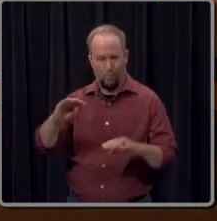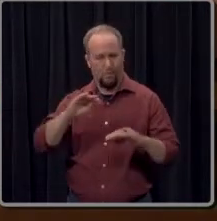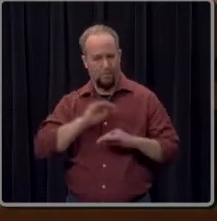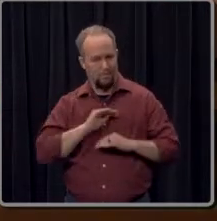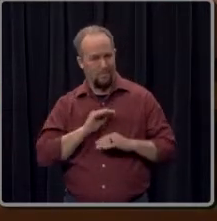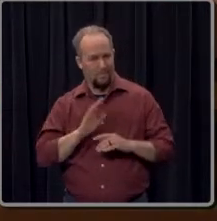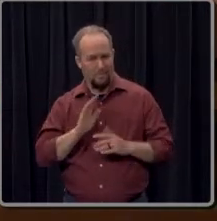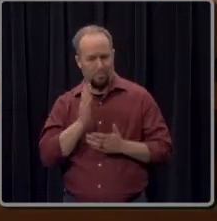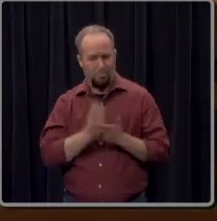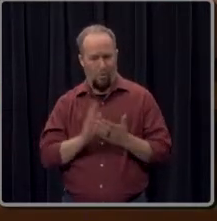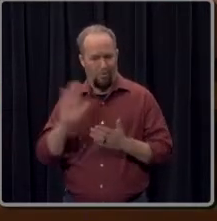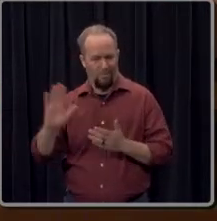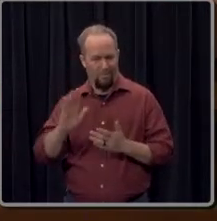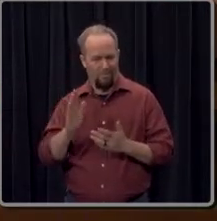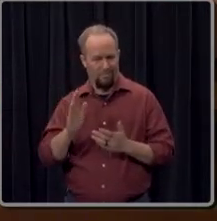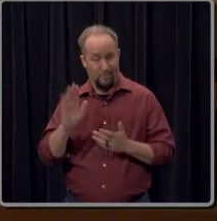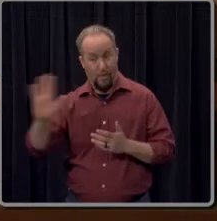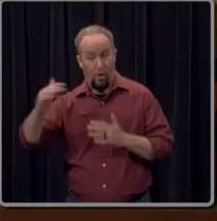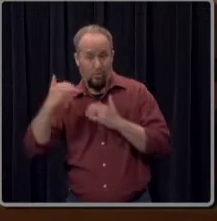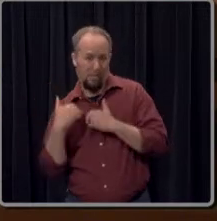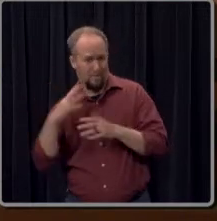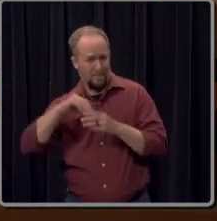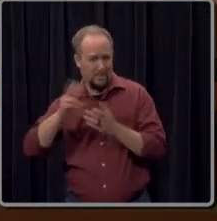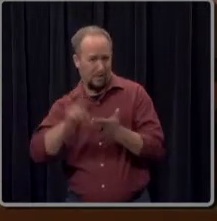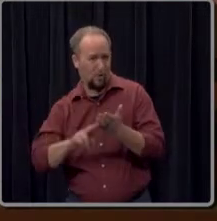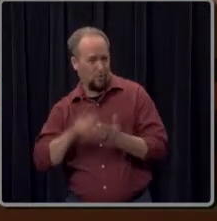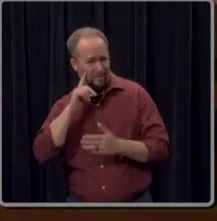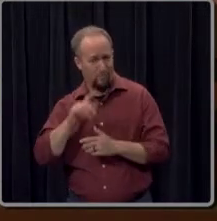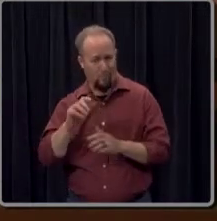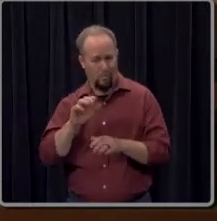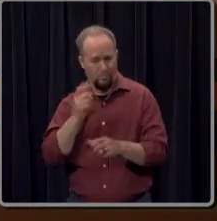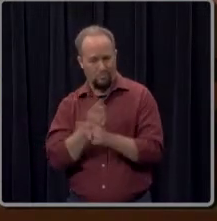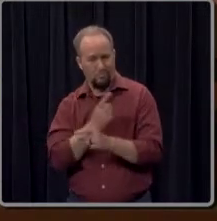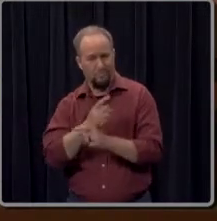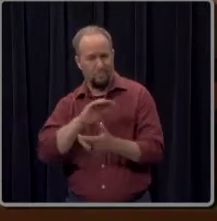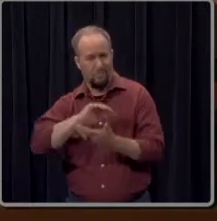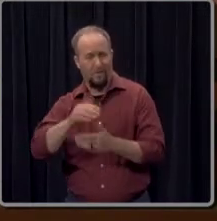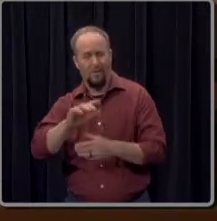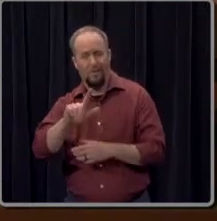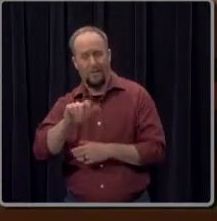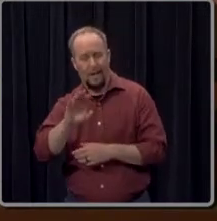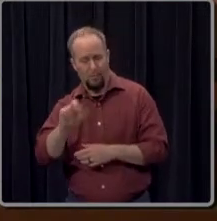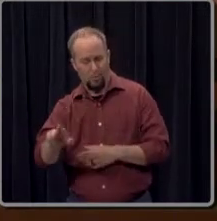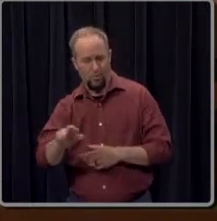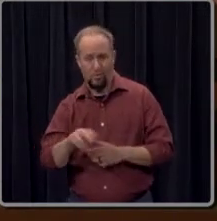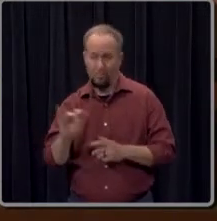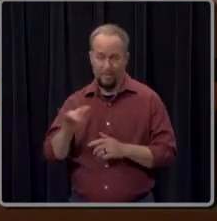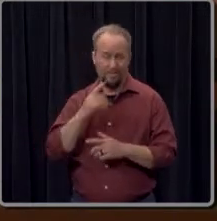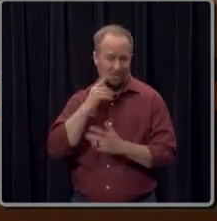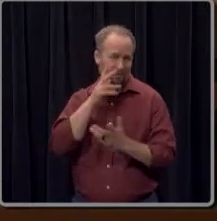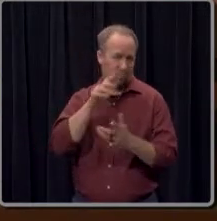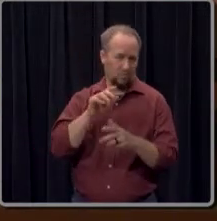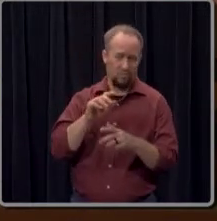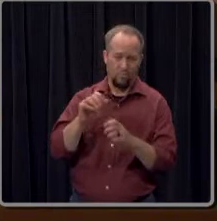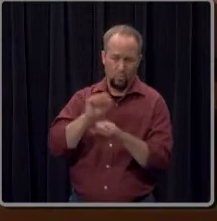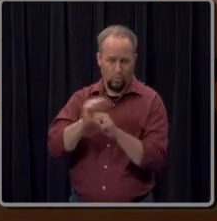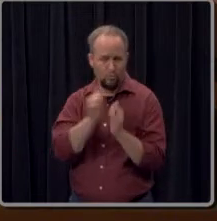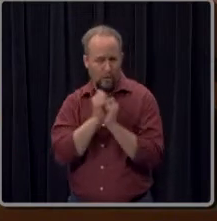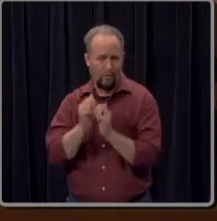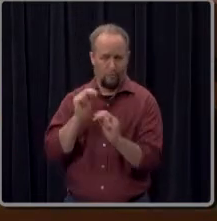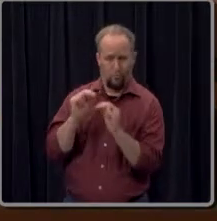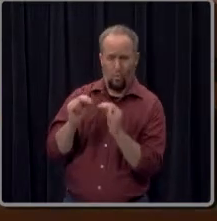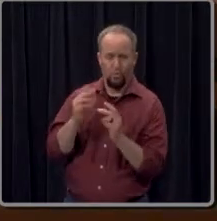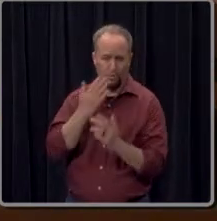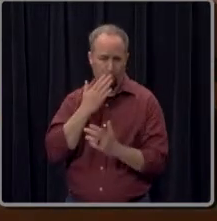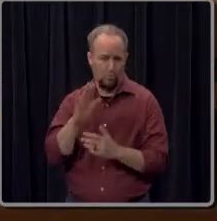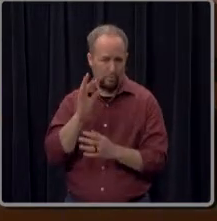part of the contract in terms of labor. But it also says that we'll continue to work together and that we'll negotiate in good faith. And I will tell